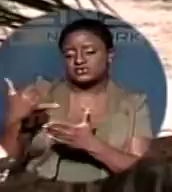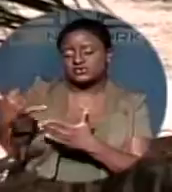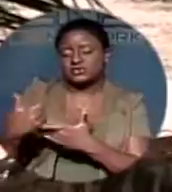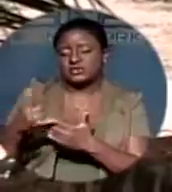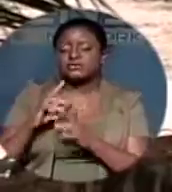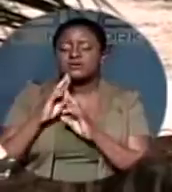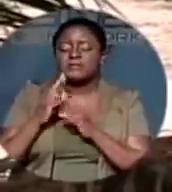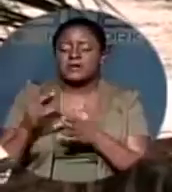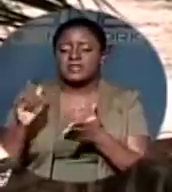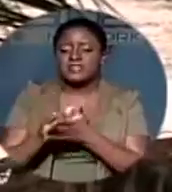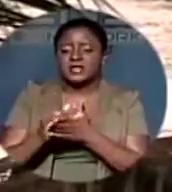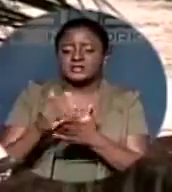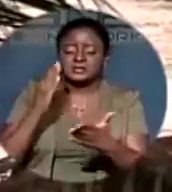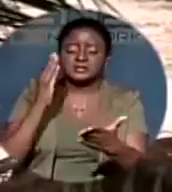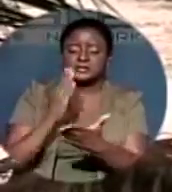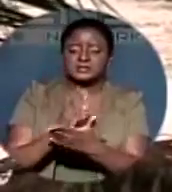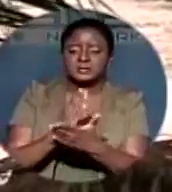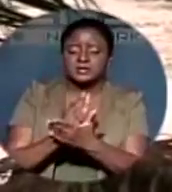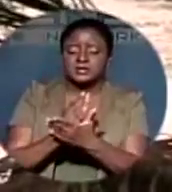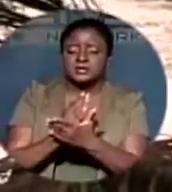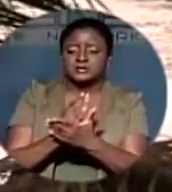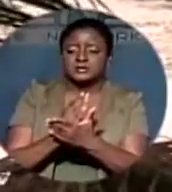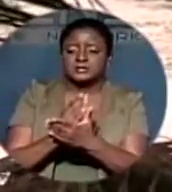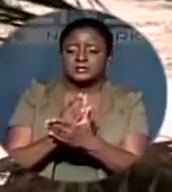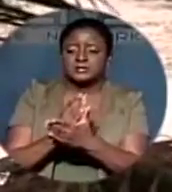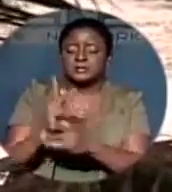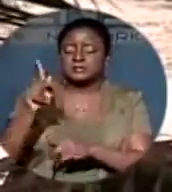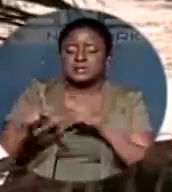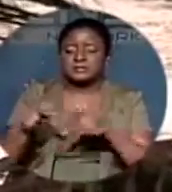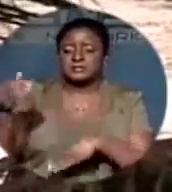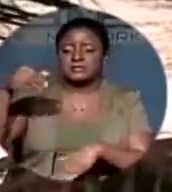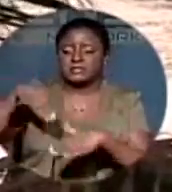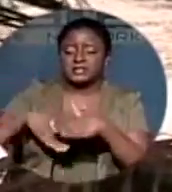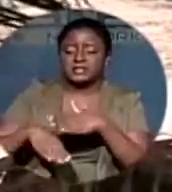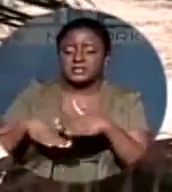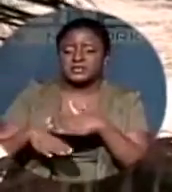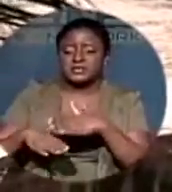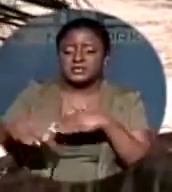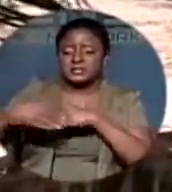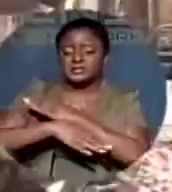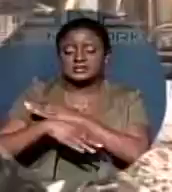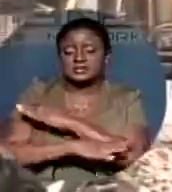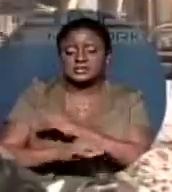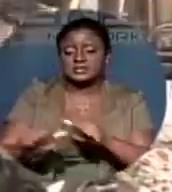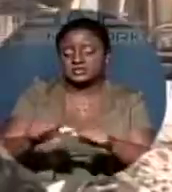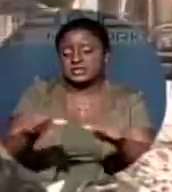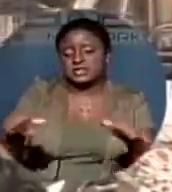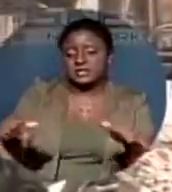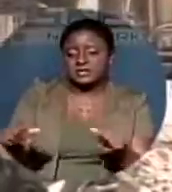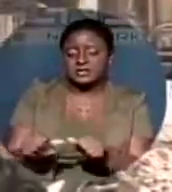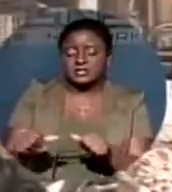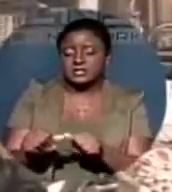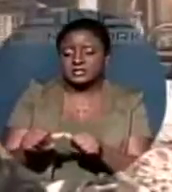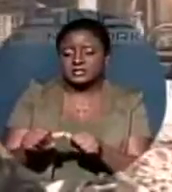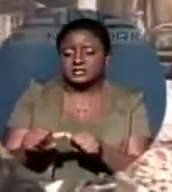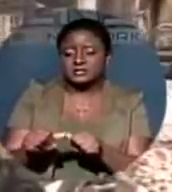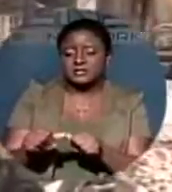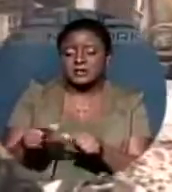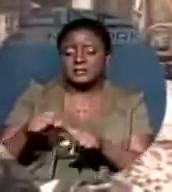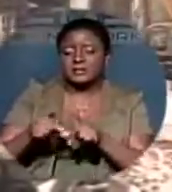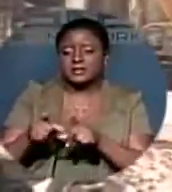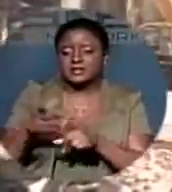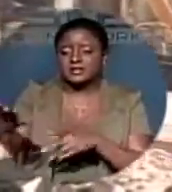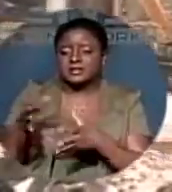Bay Street properties. There is a perimeter fence restricting access to part of the beach, but according to resort officials, there's a totally